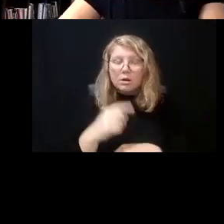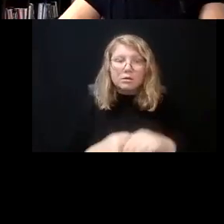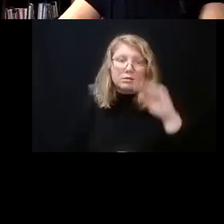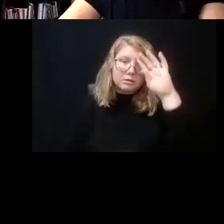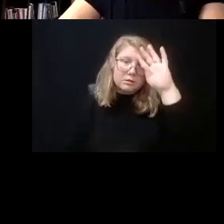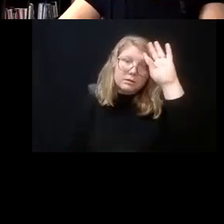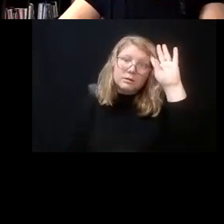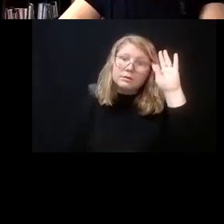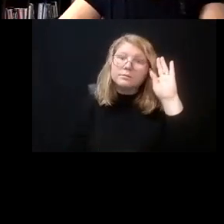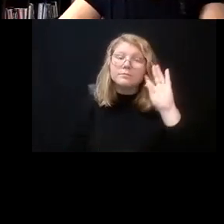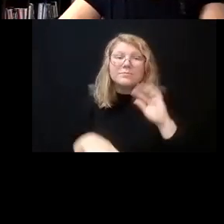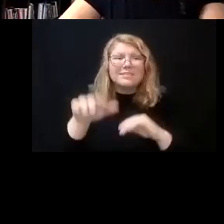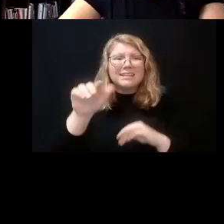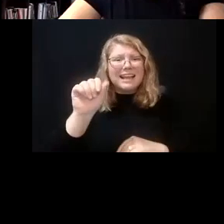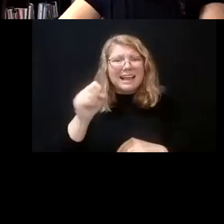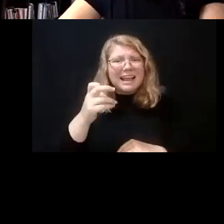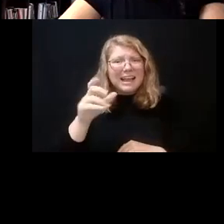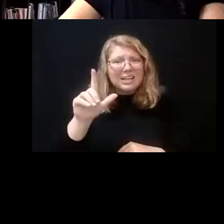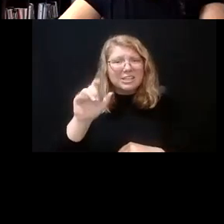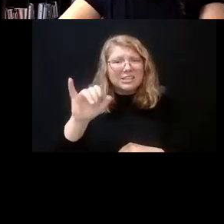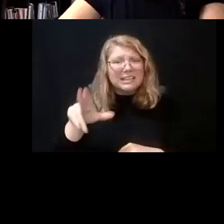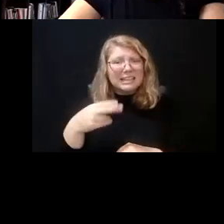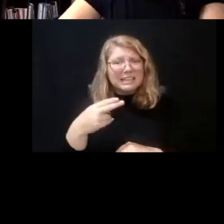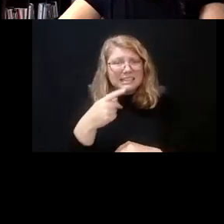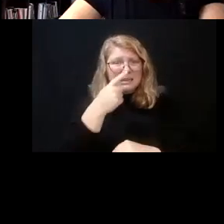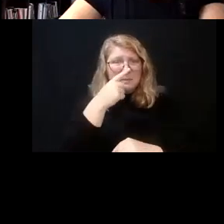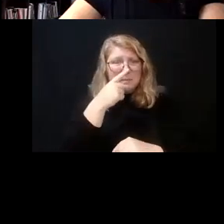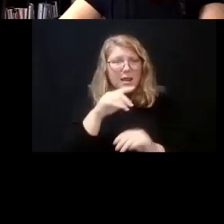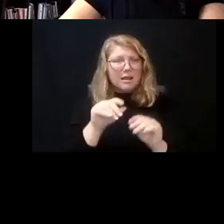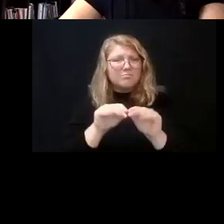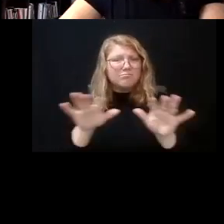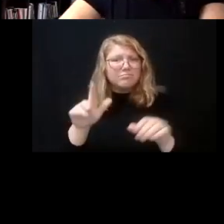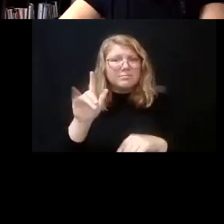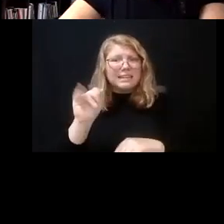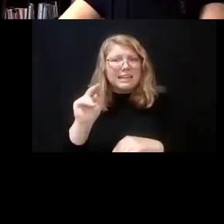And Ashley, could you do the link again to the Jamboard for everybody?